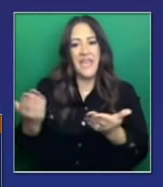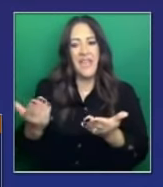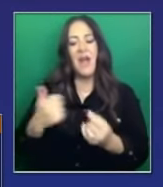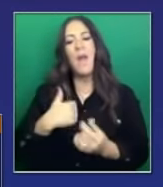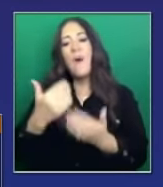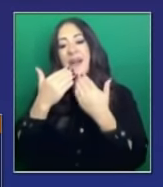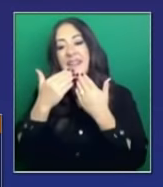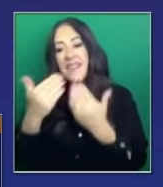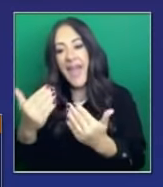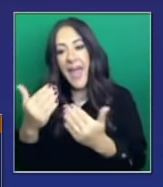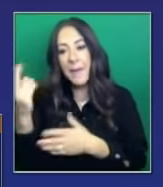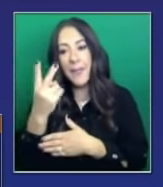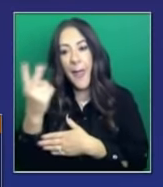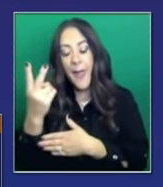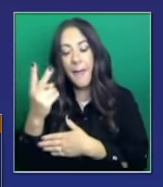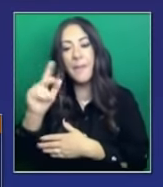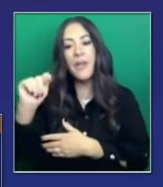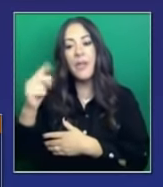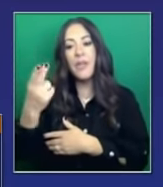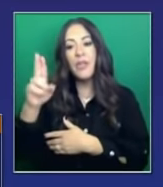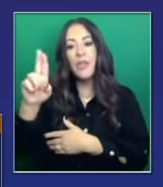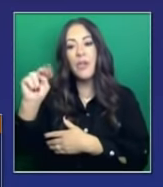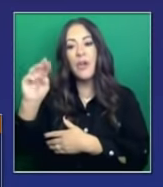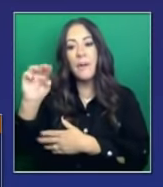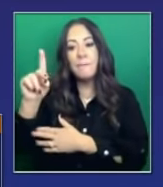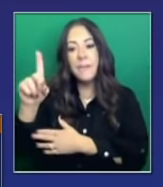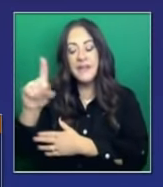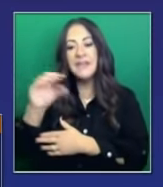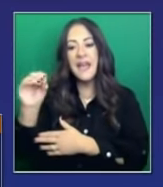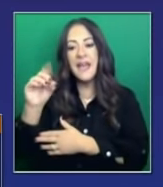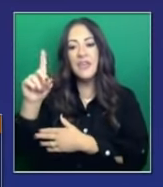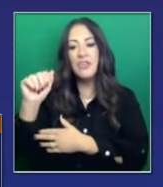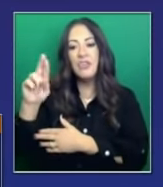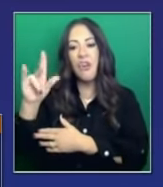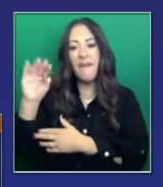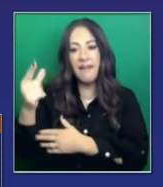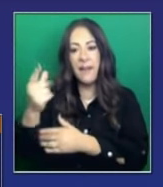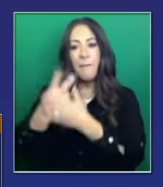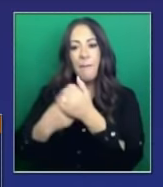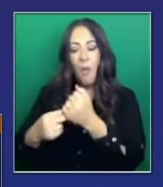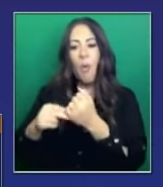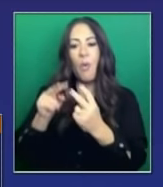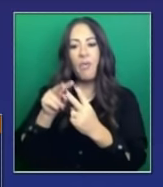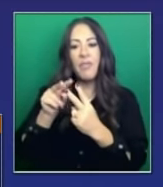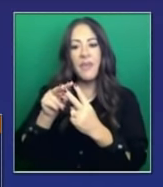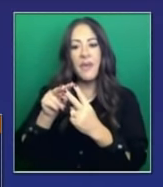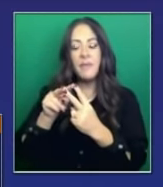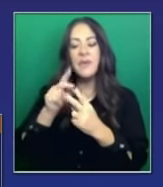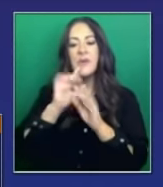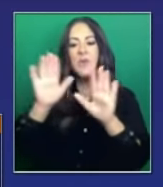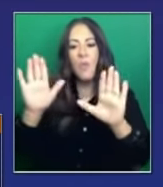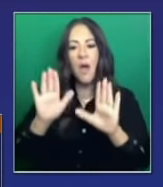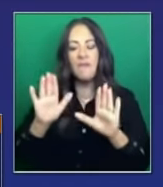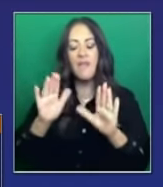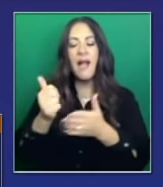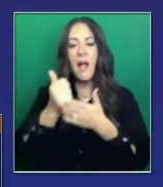their stewardship, their devotion to the cause of safely reopening our schools,